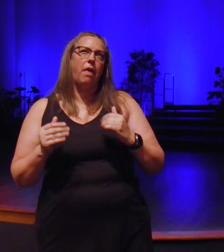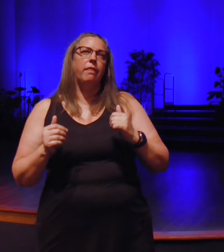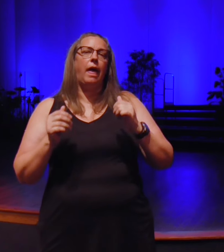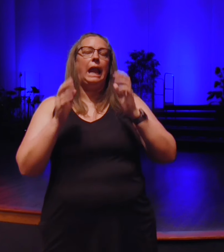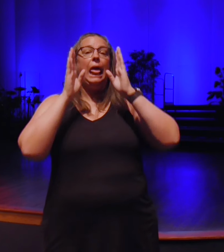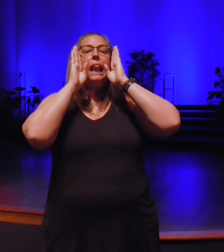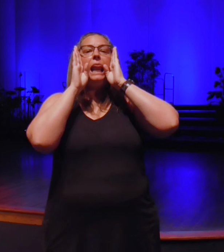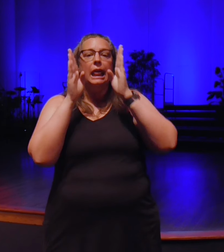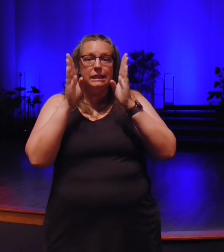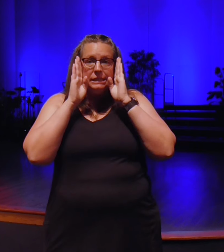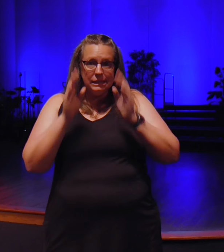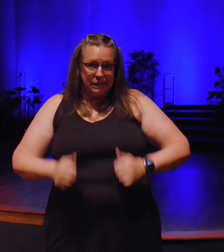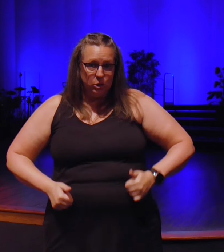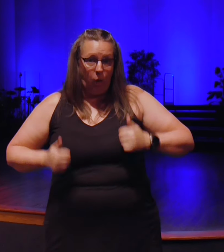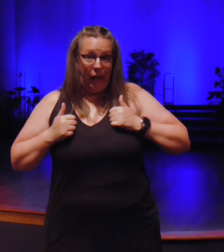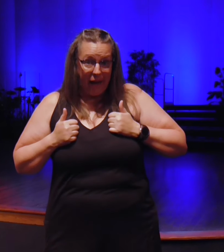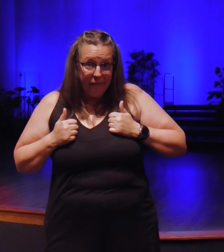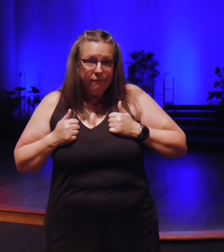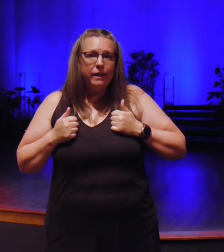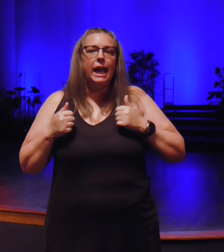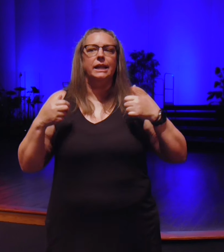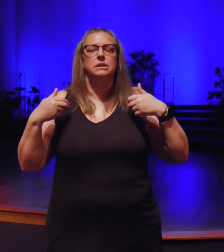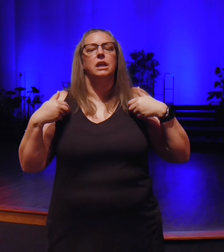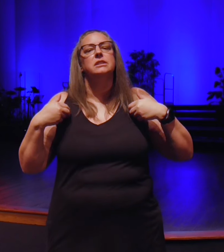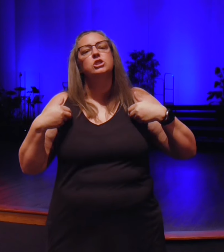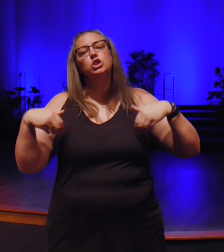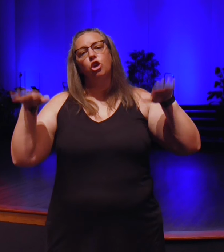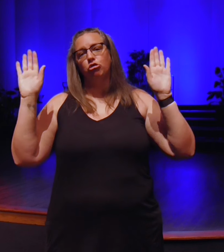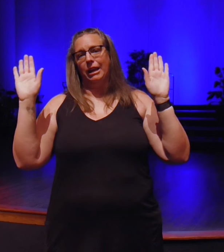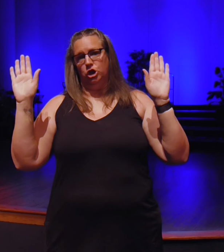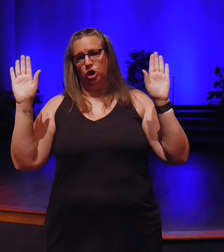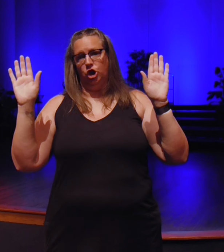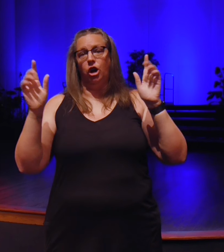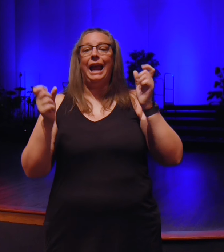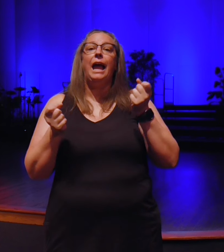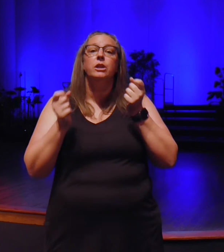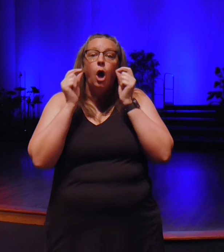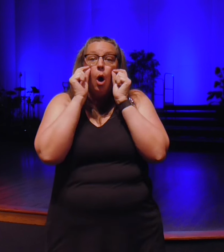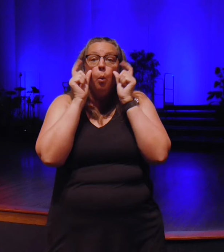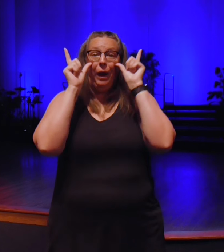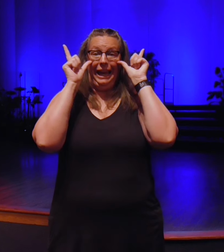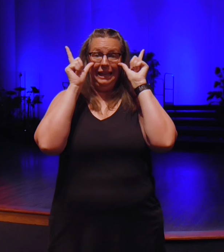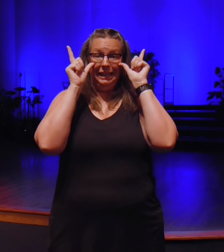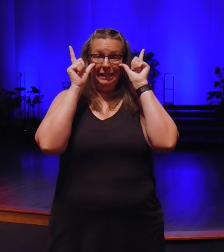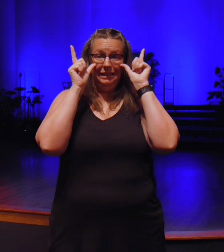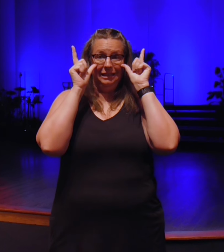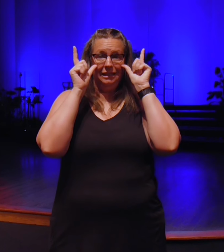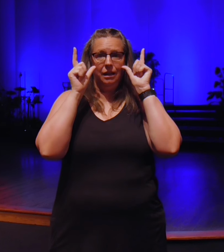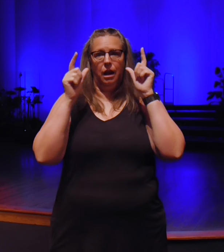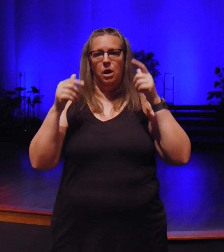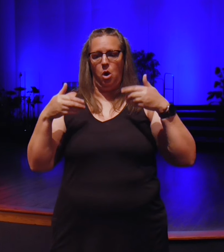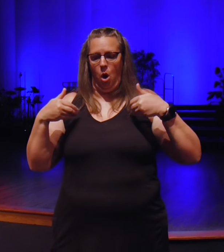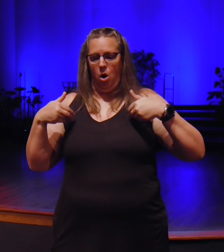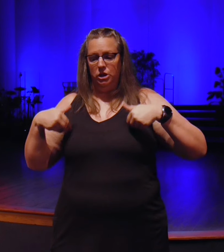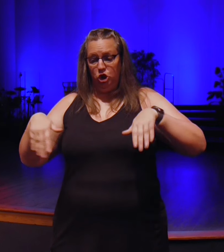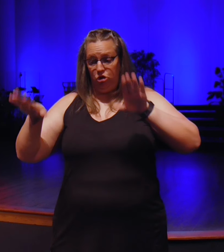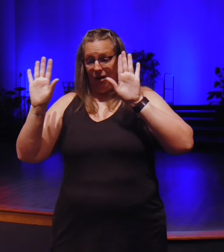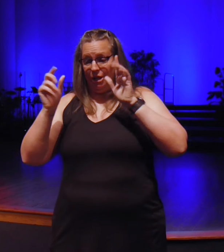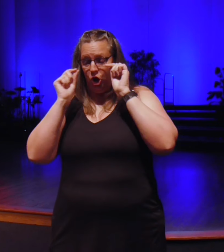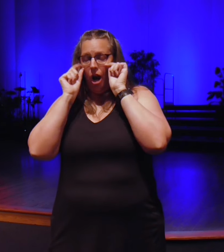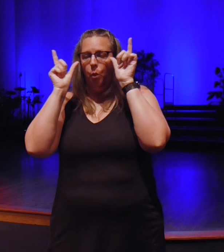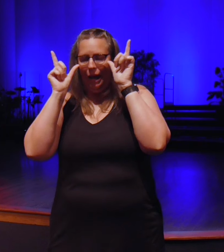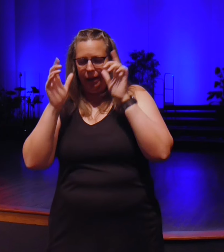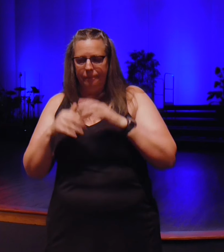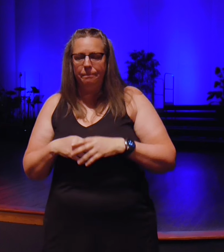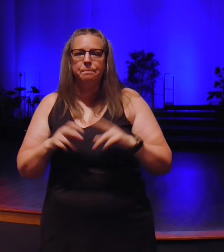about surrendering and awakening. Awakening and surrendering.